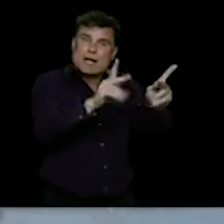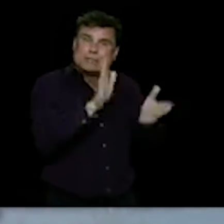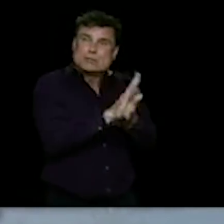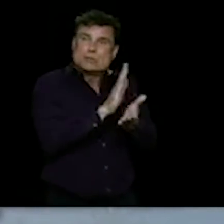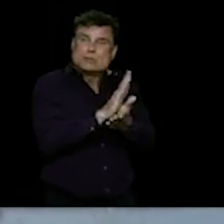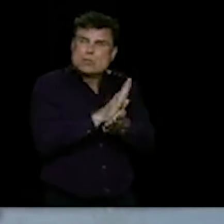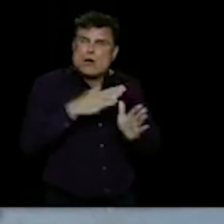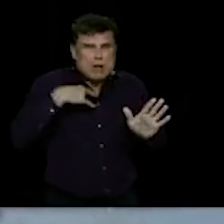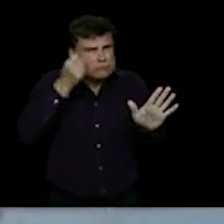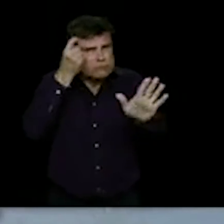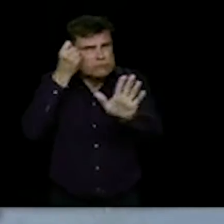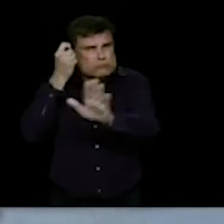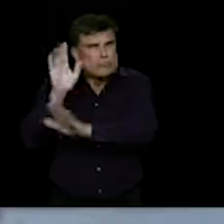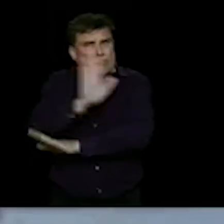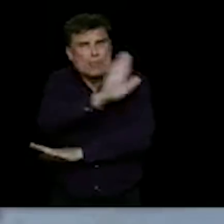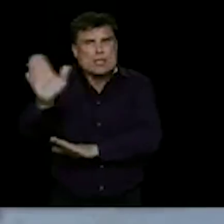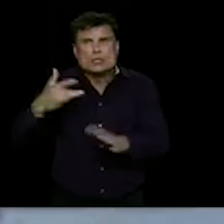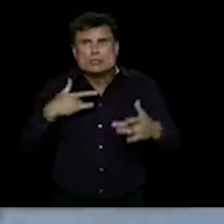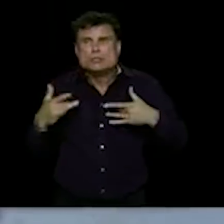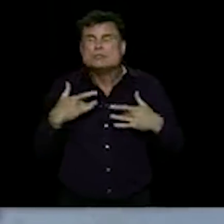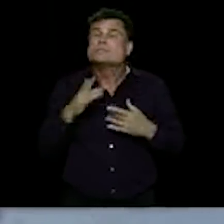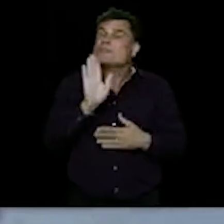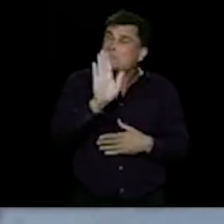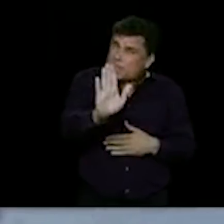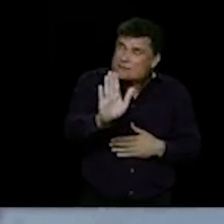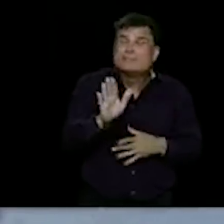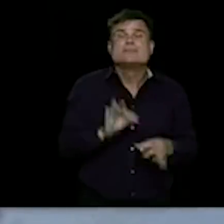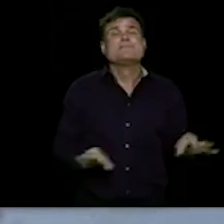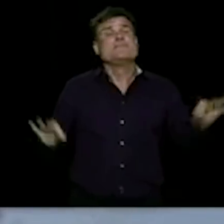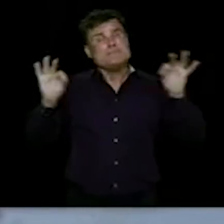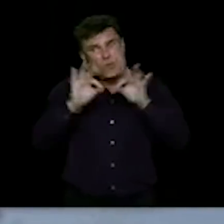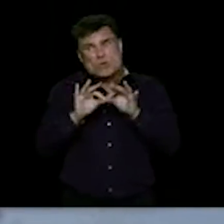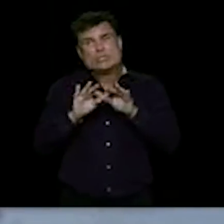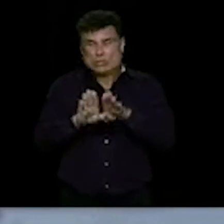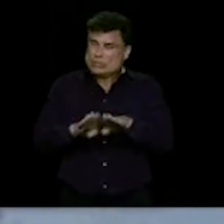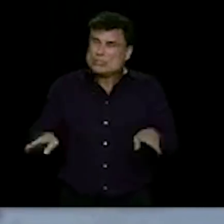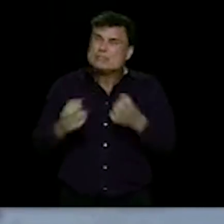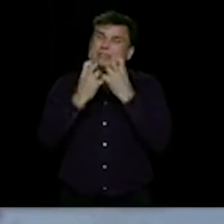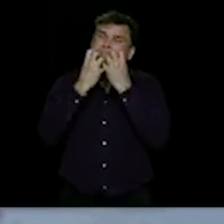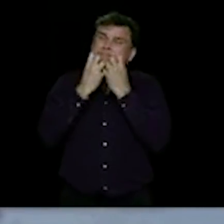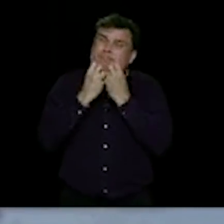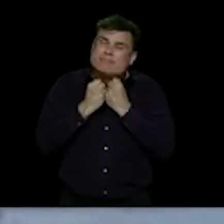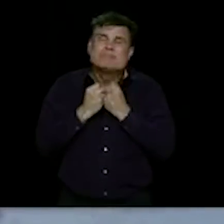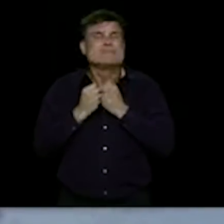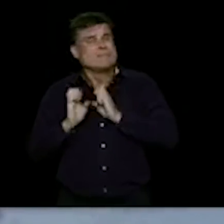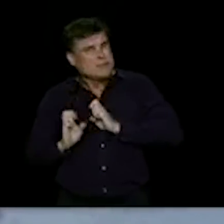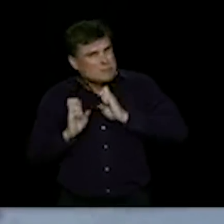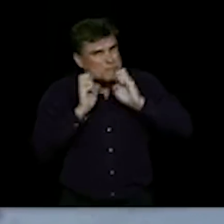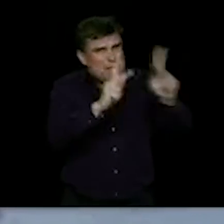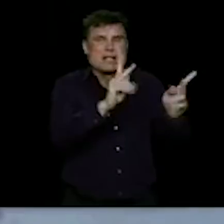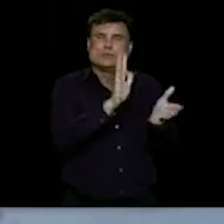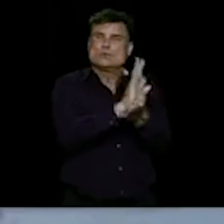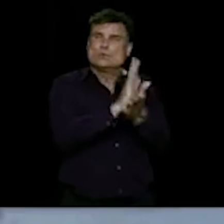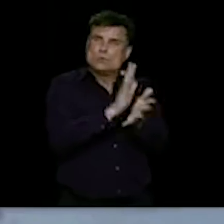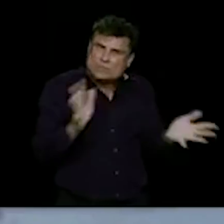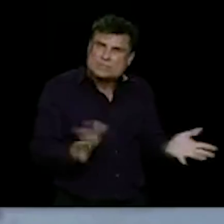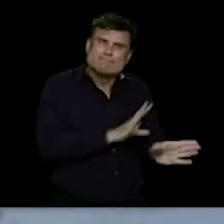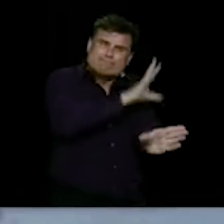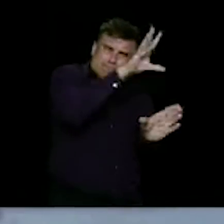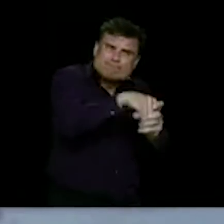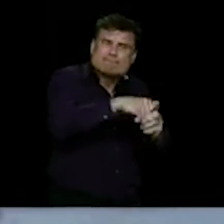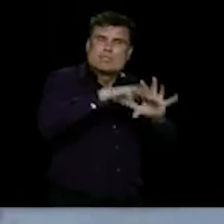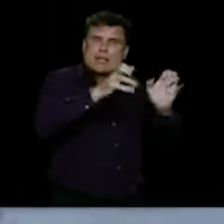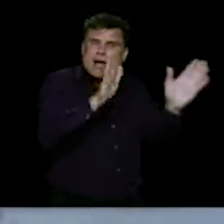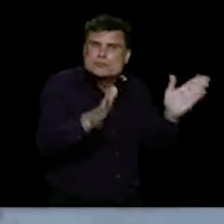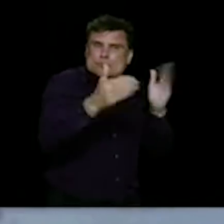also that getting children back into the classroom is essential. It's essential for their emotional and social